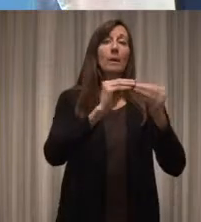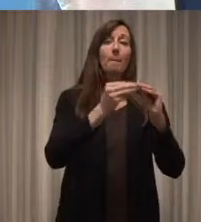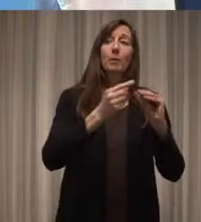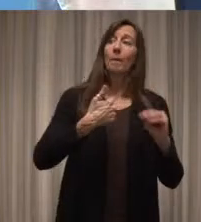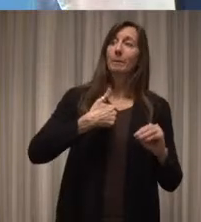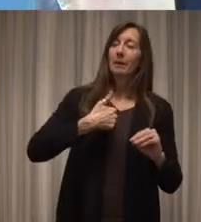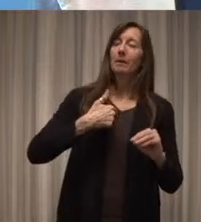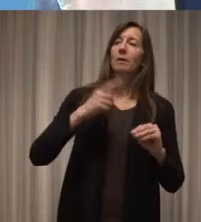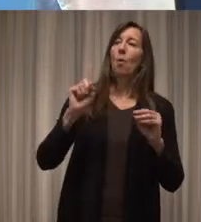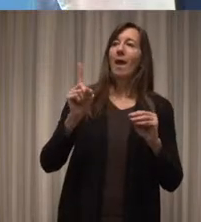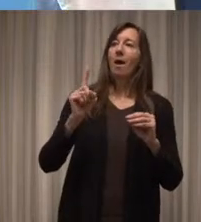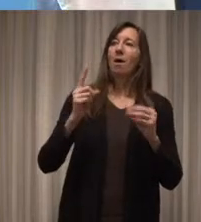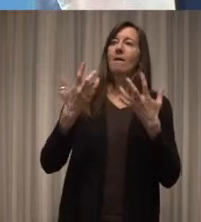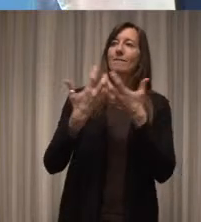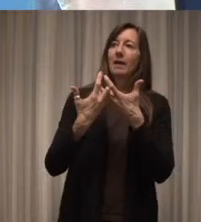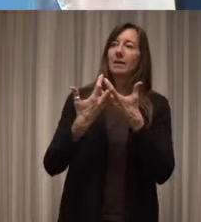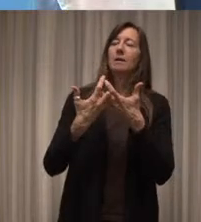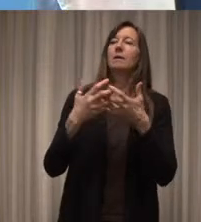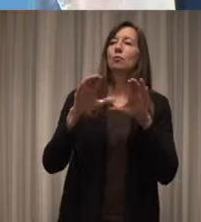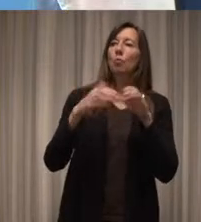groups.